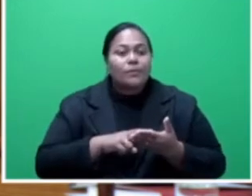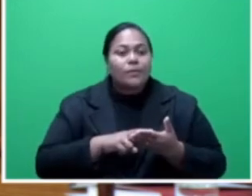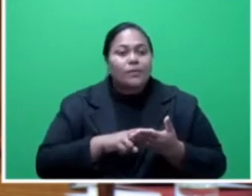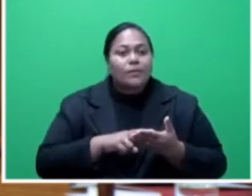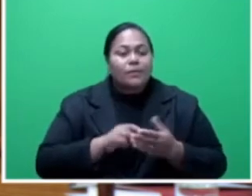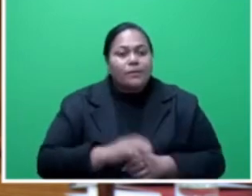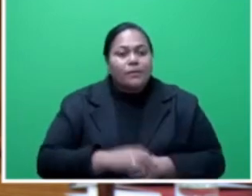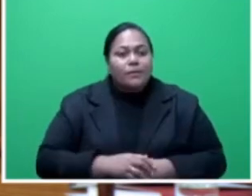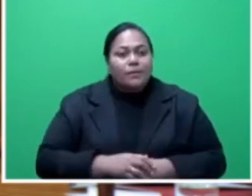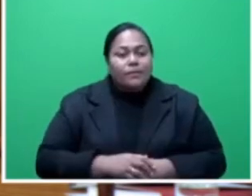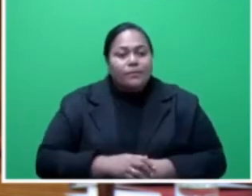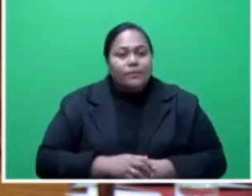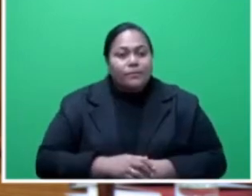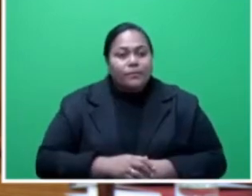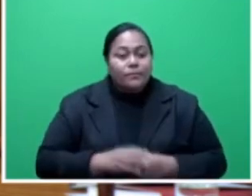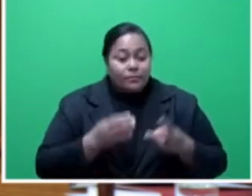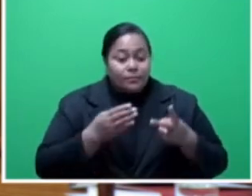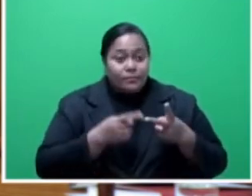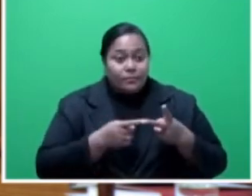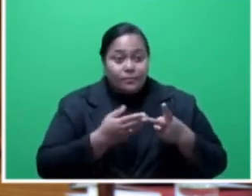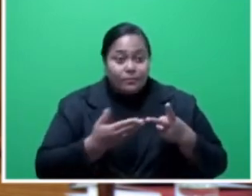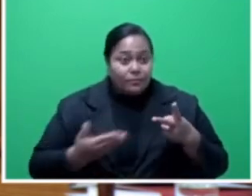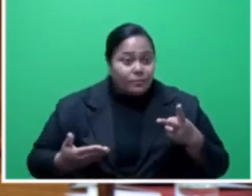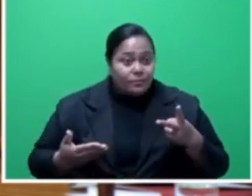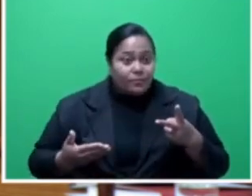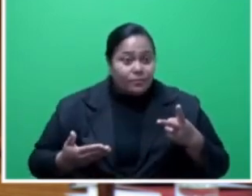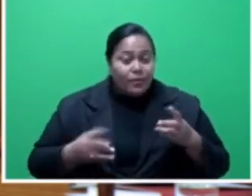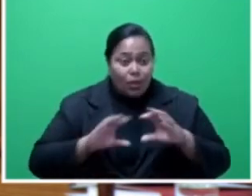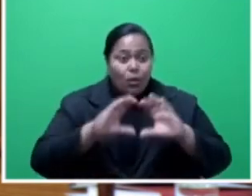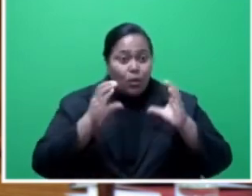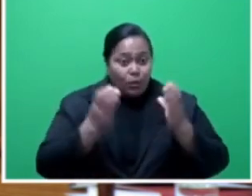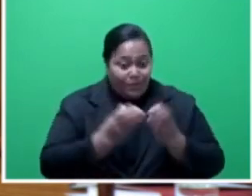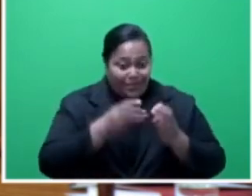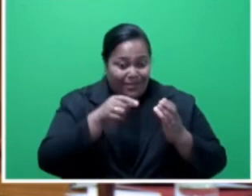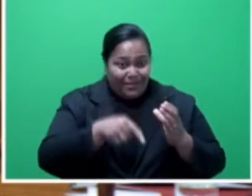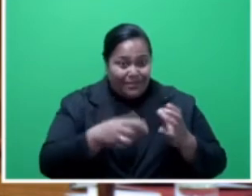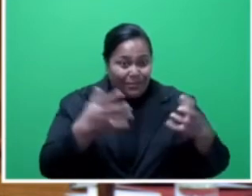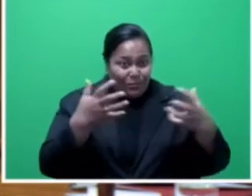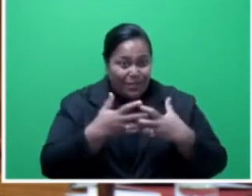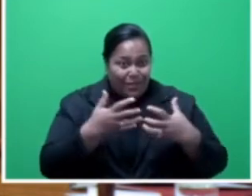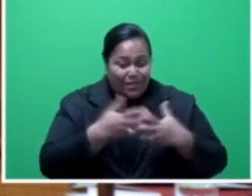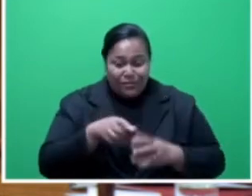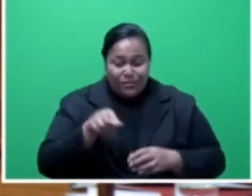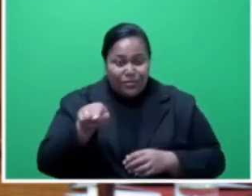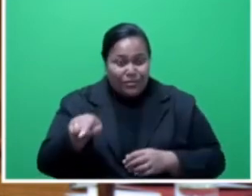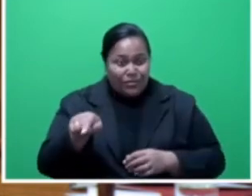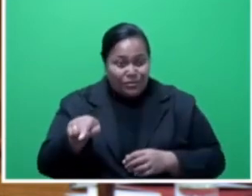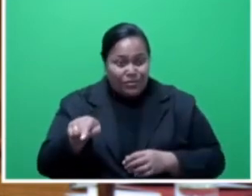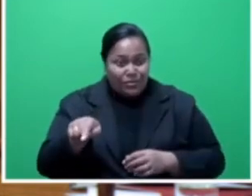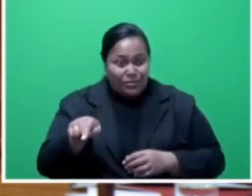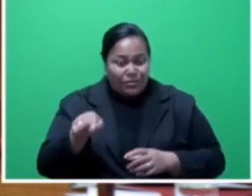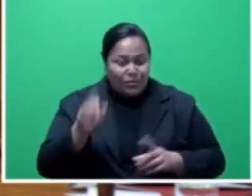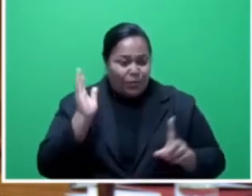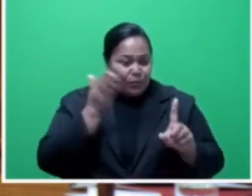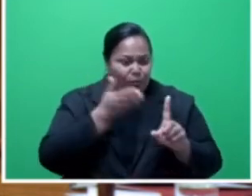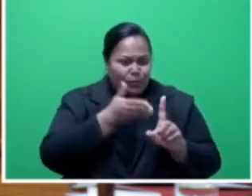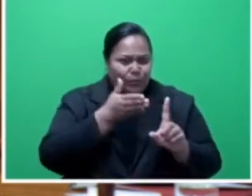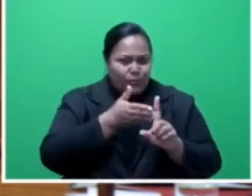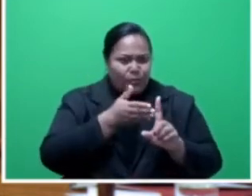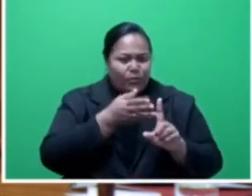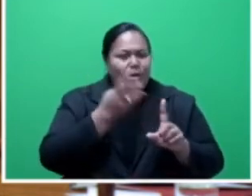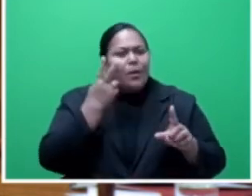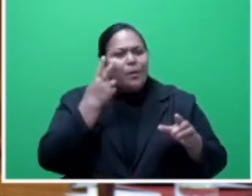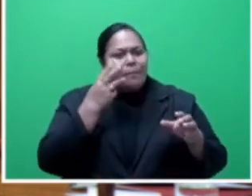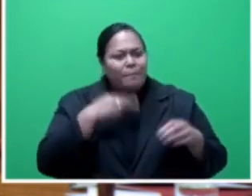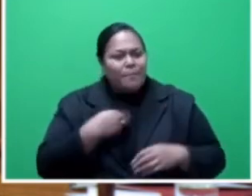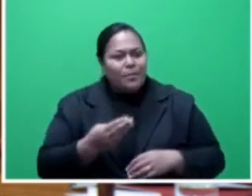focus sector portfolio is more closely aligned to the bank's mission and vision. The focus sector accounts comprise